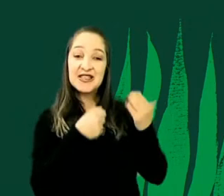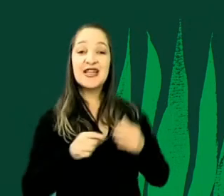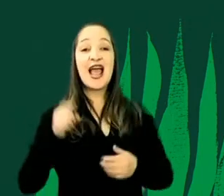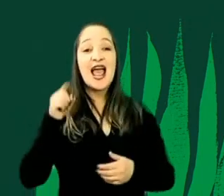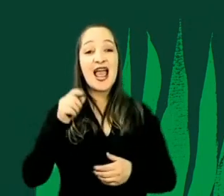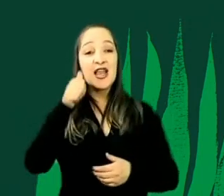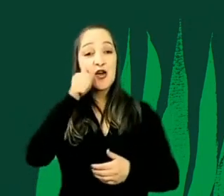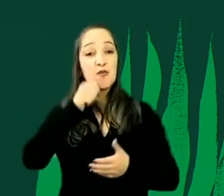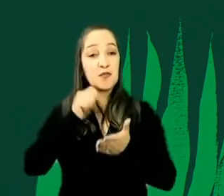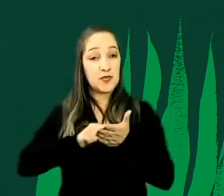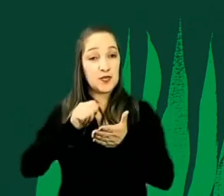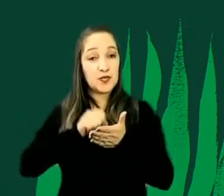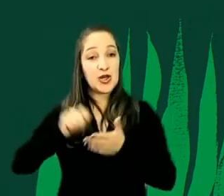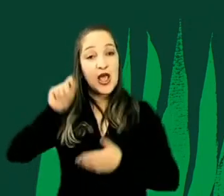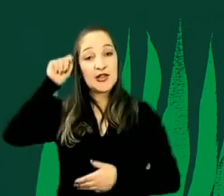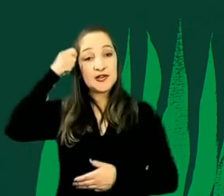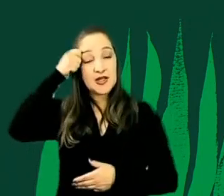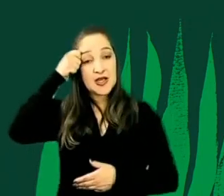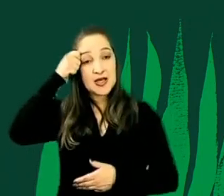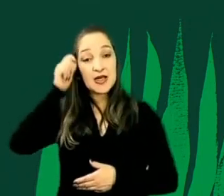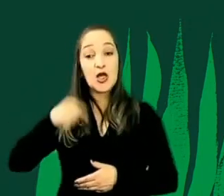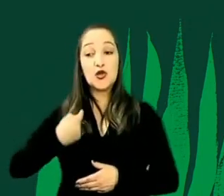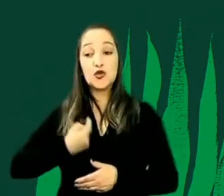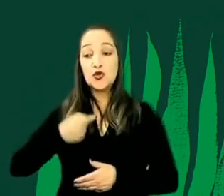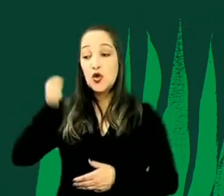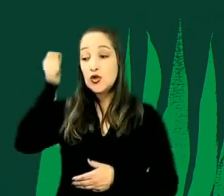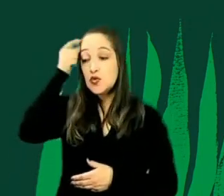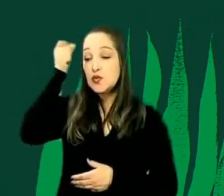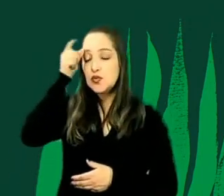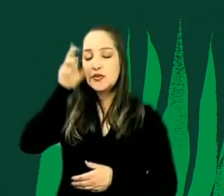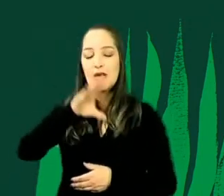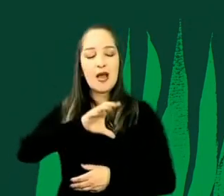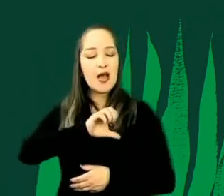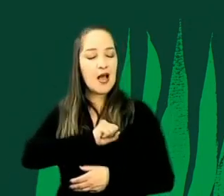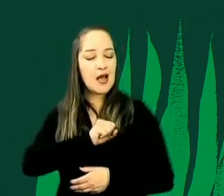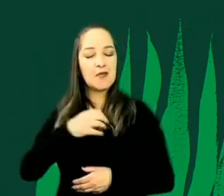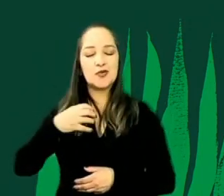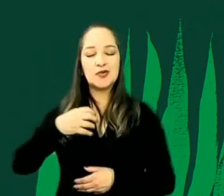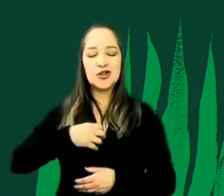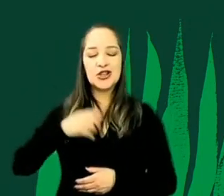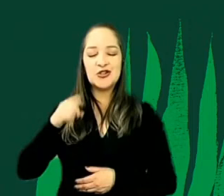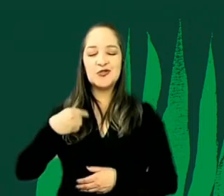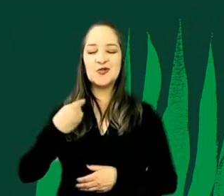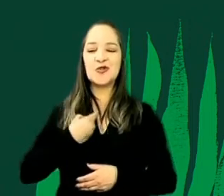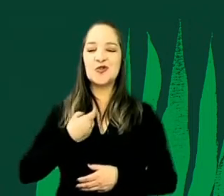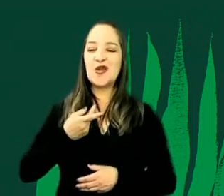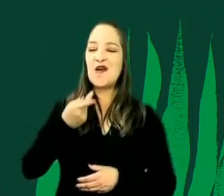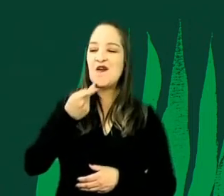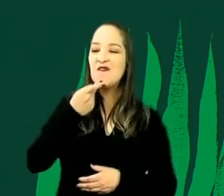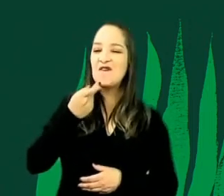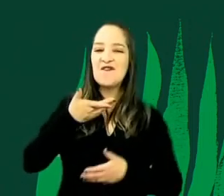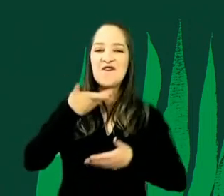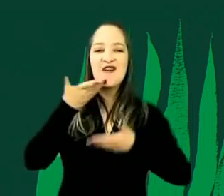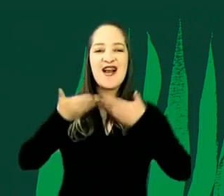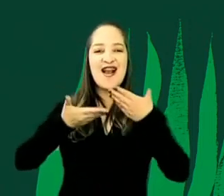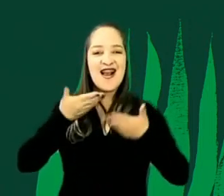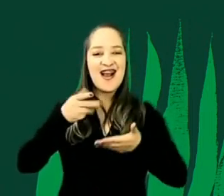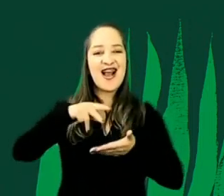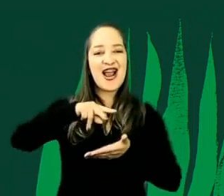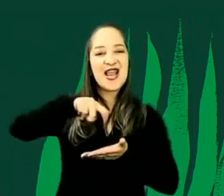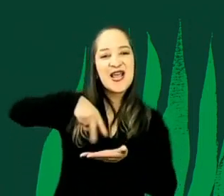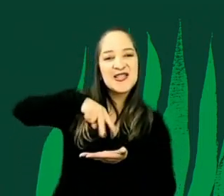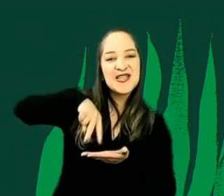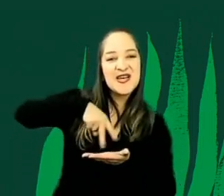way we talked. She loved the way we danced. She loved the way we thought. And so this love permeated her work.